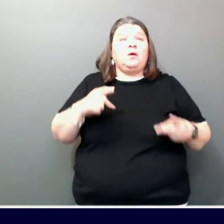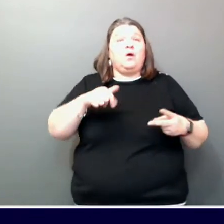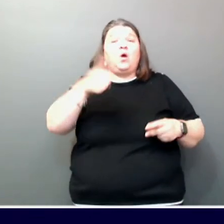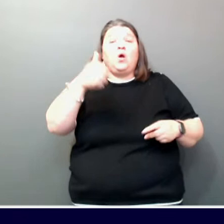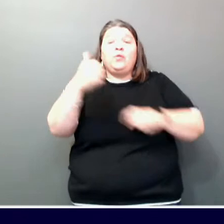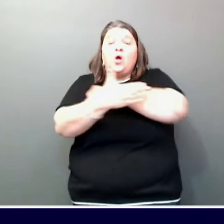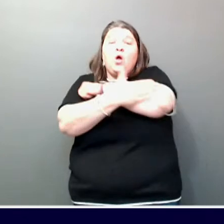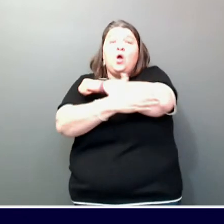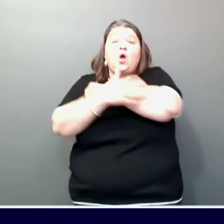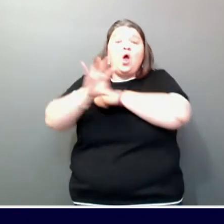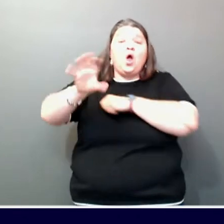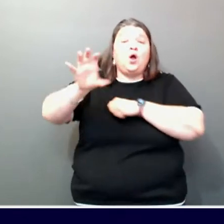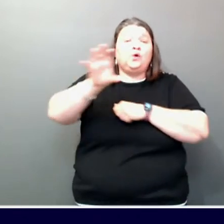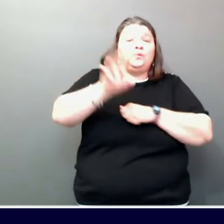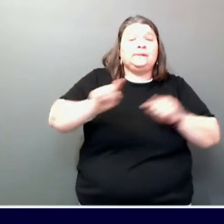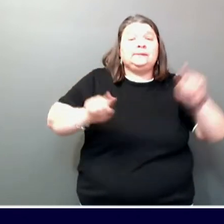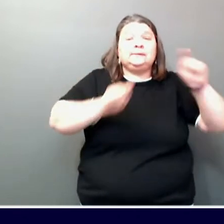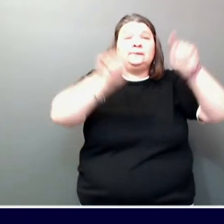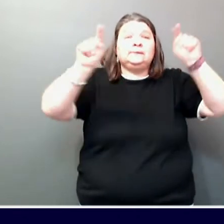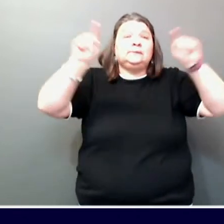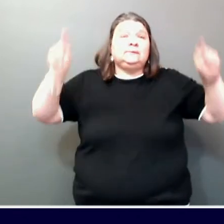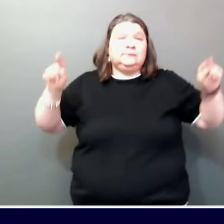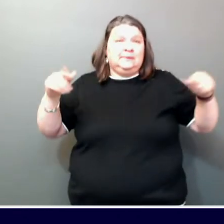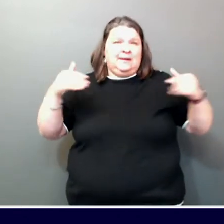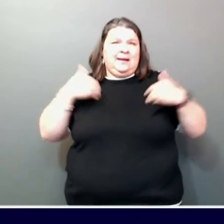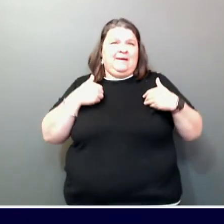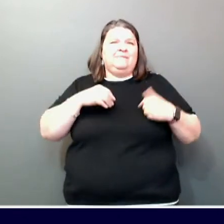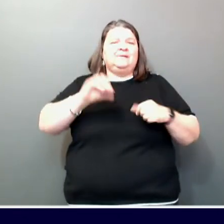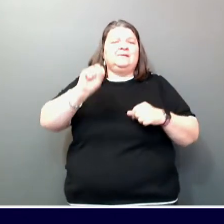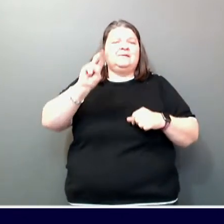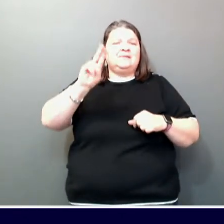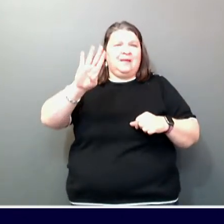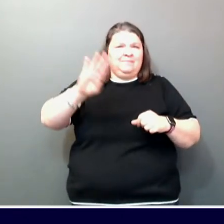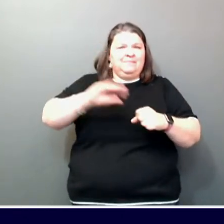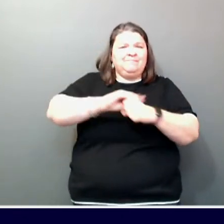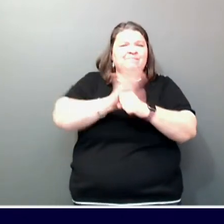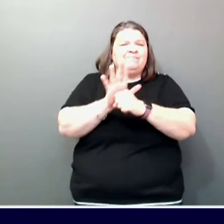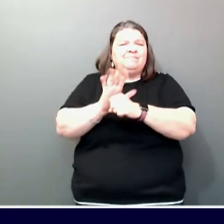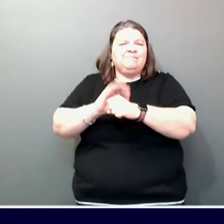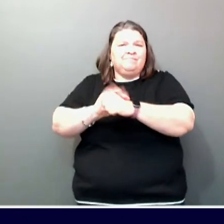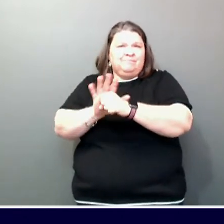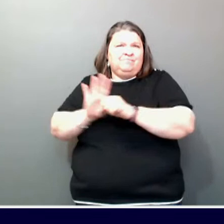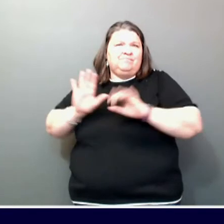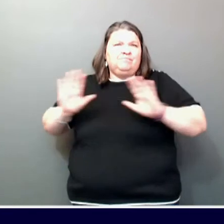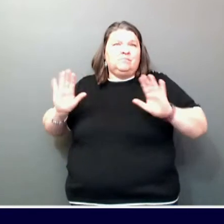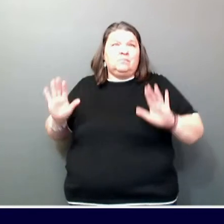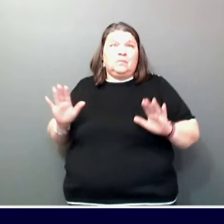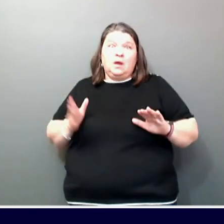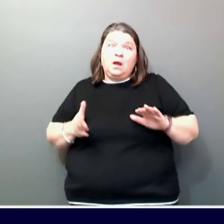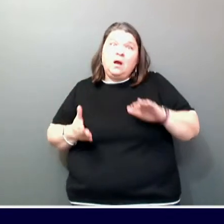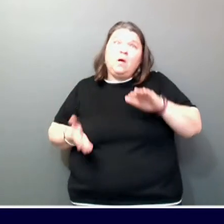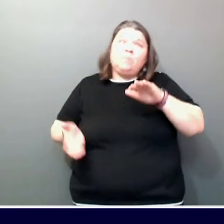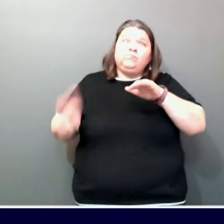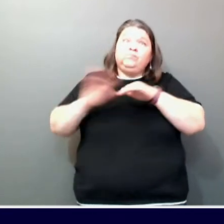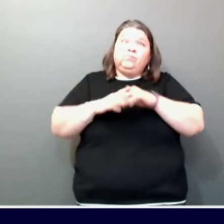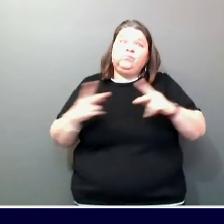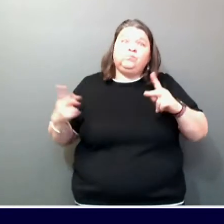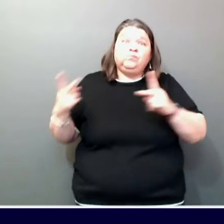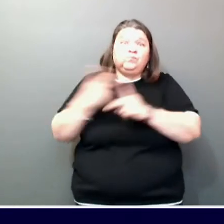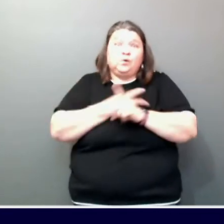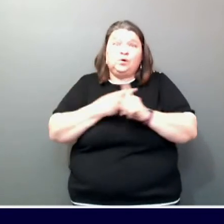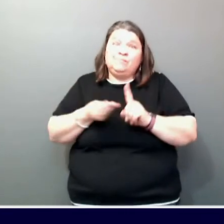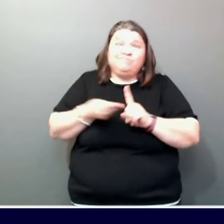even more contagious than the classical Omicron variant. We're keeping a close eye on that. We haven't found it yet, but one